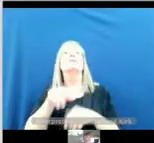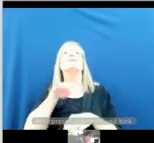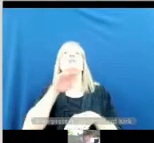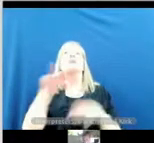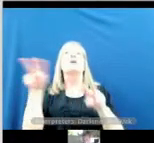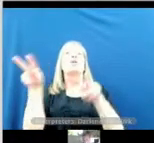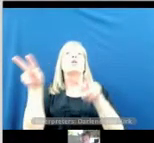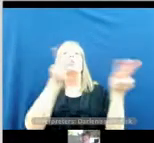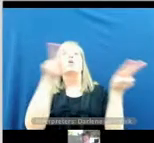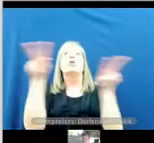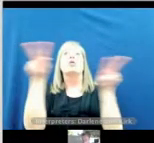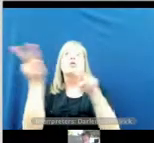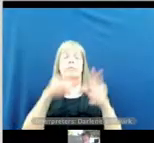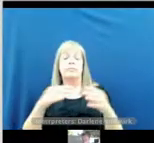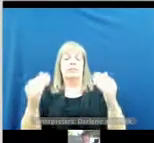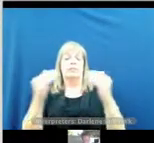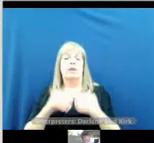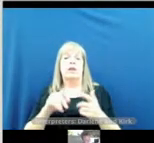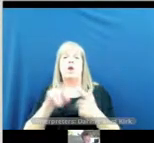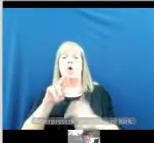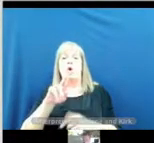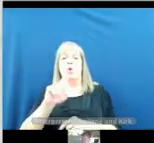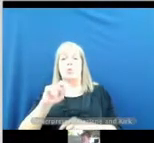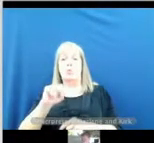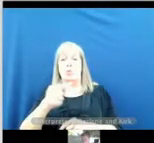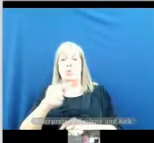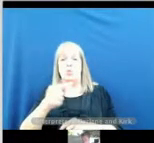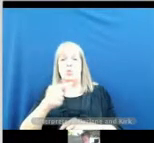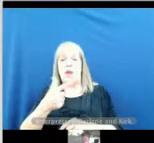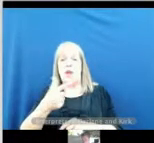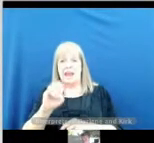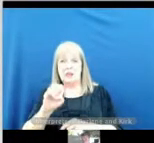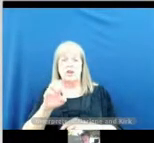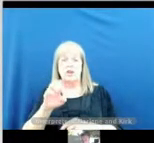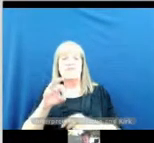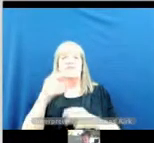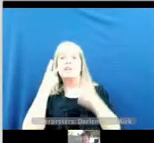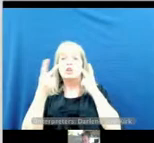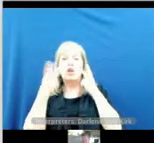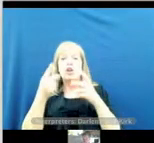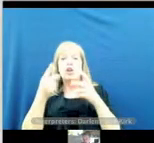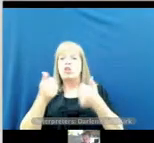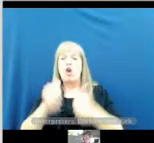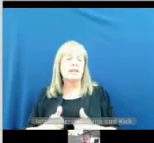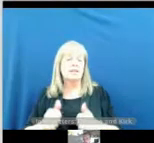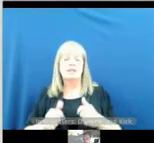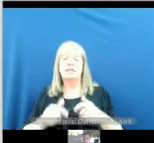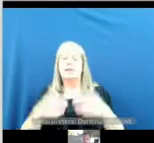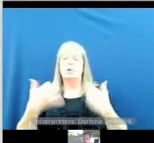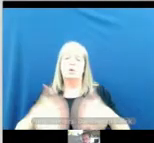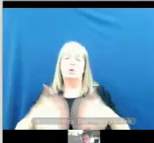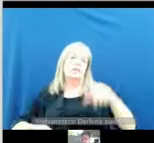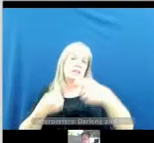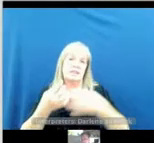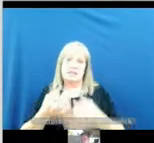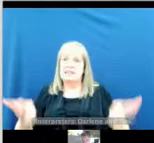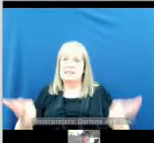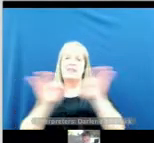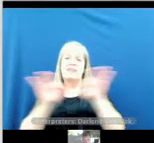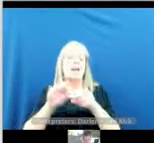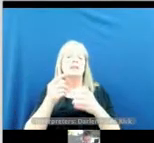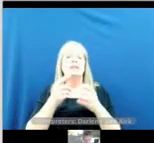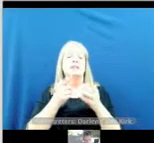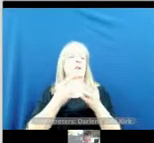The range of vision loss with charge is very significant. It could be extremely mild all the way to no